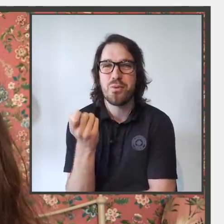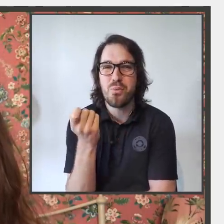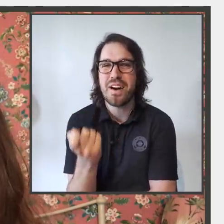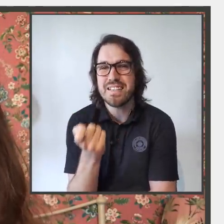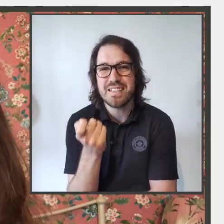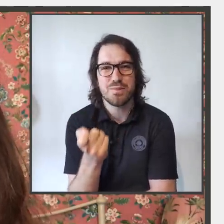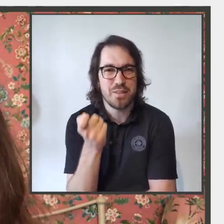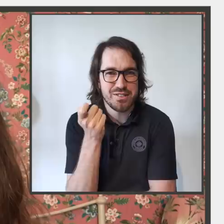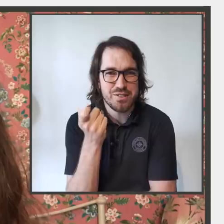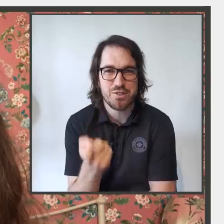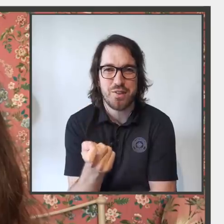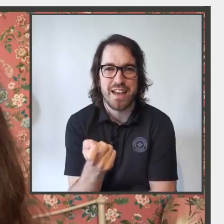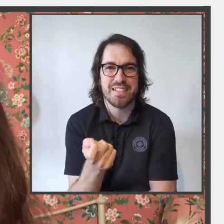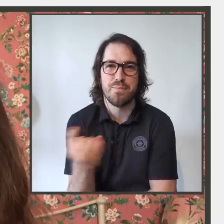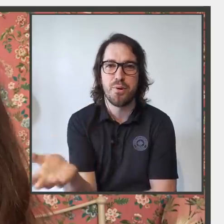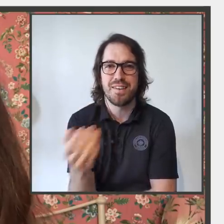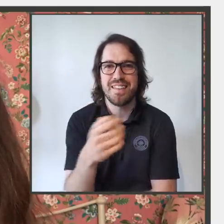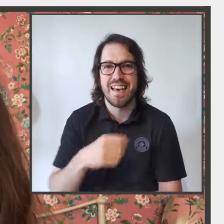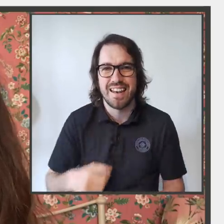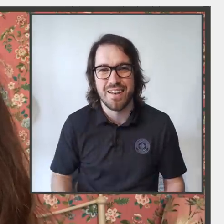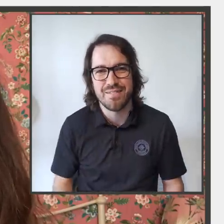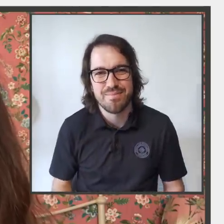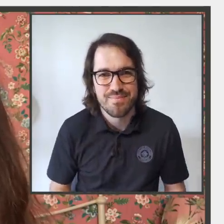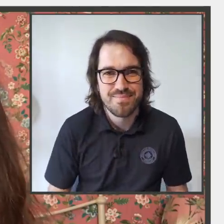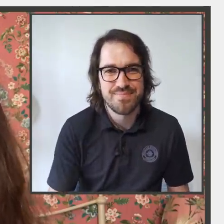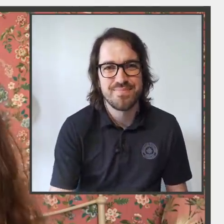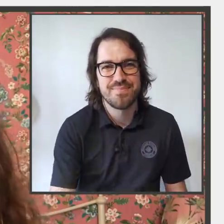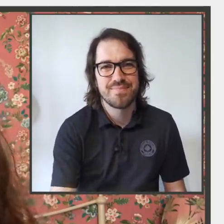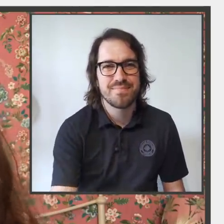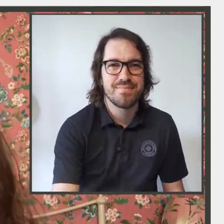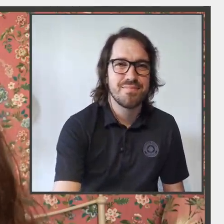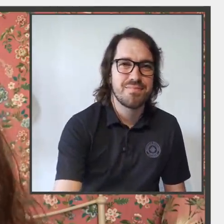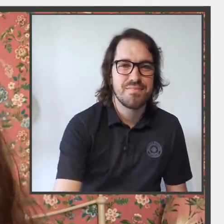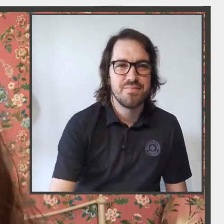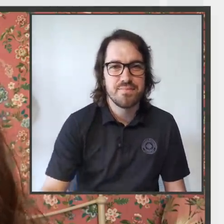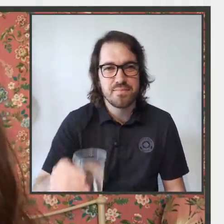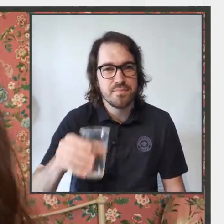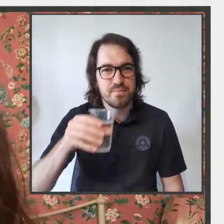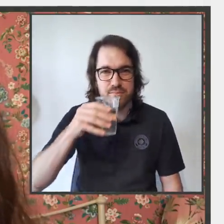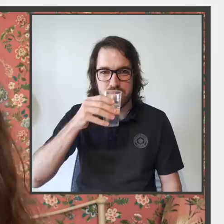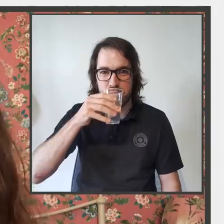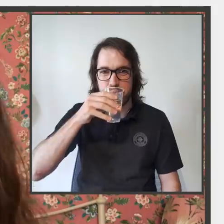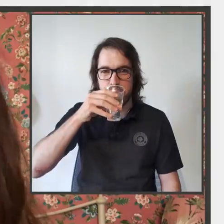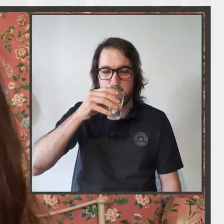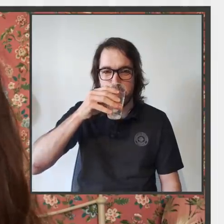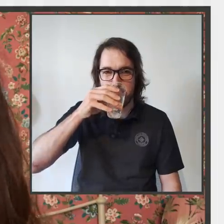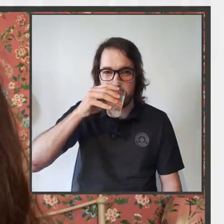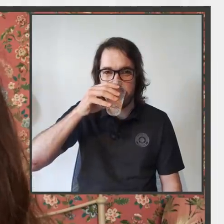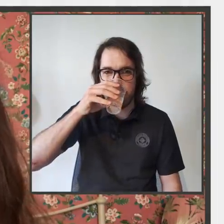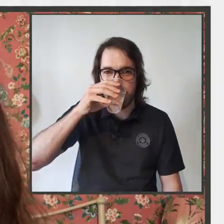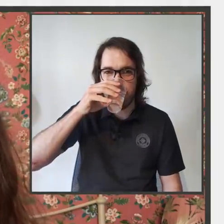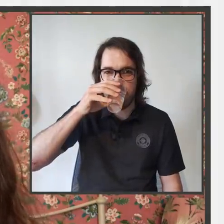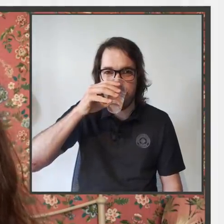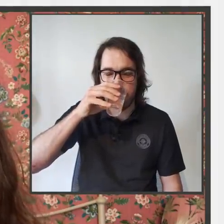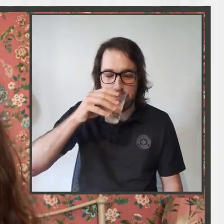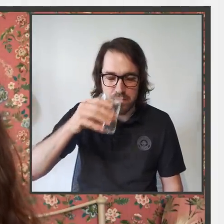not what I do in the morning. So why is this word stretch important in the headline? Okay, well, the ship itself isn't stretching. The ship is the same length. It's